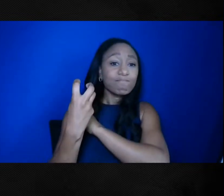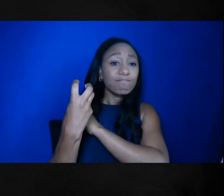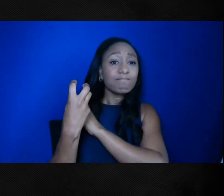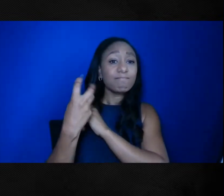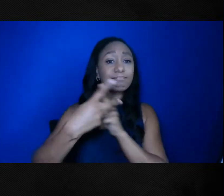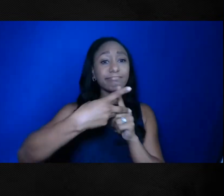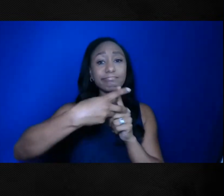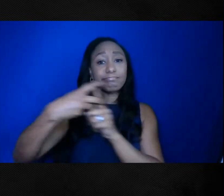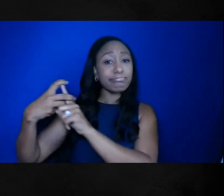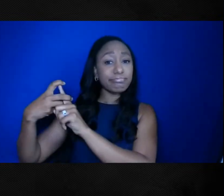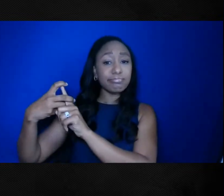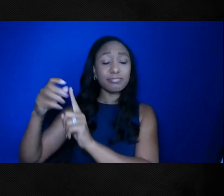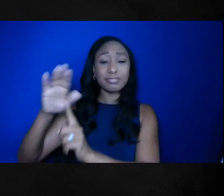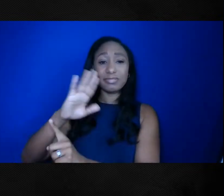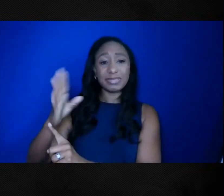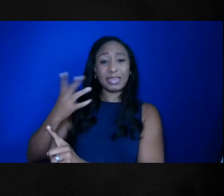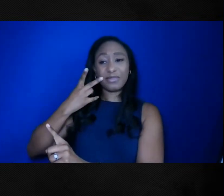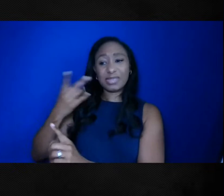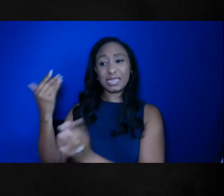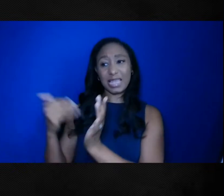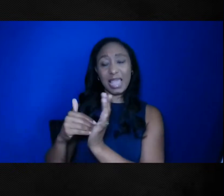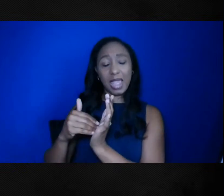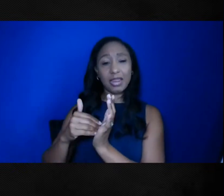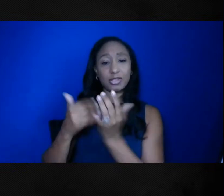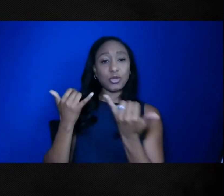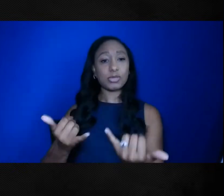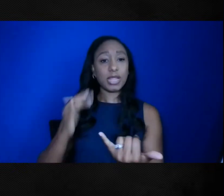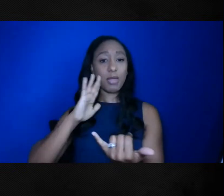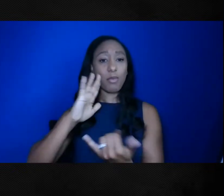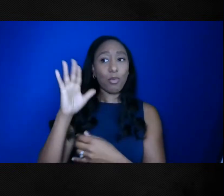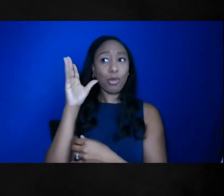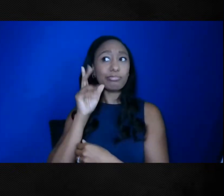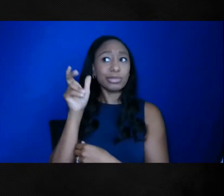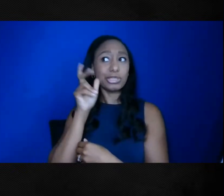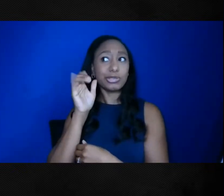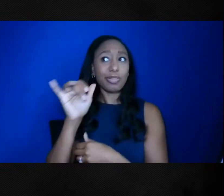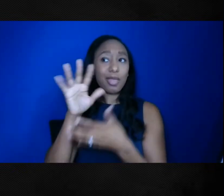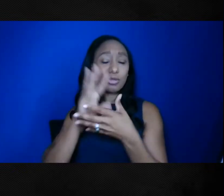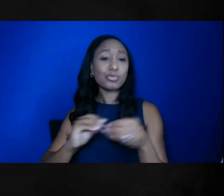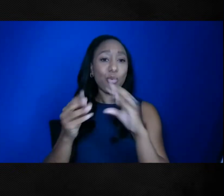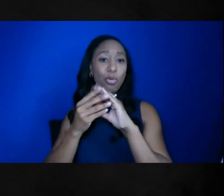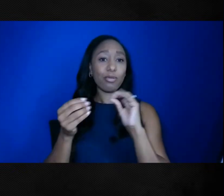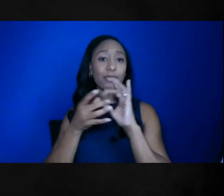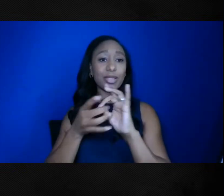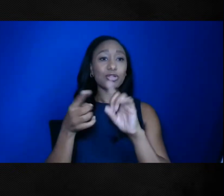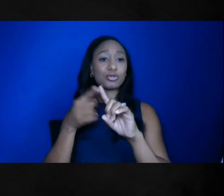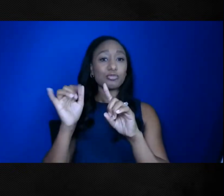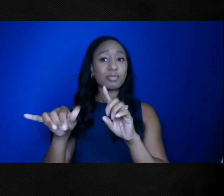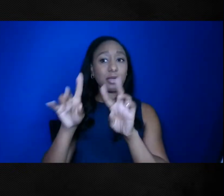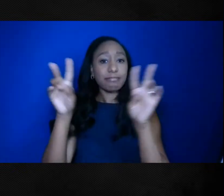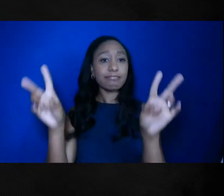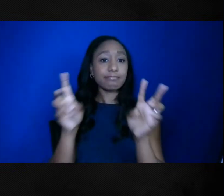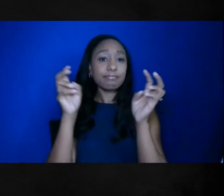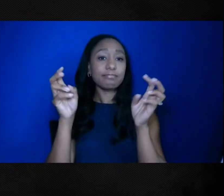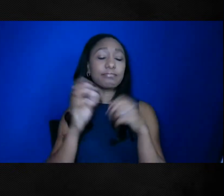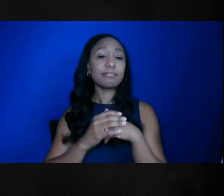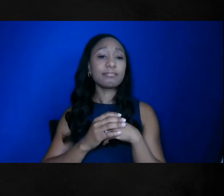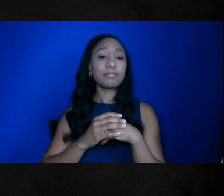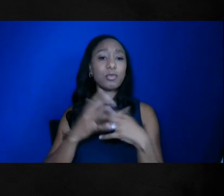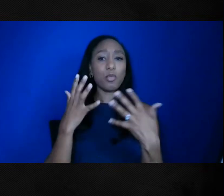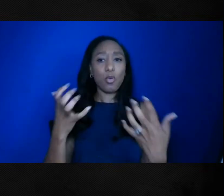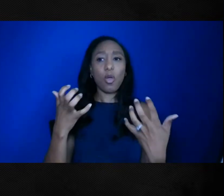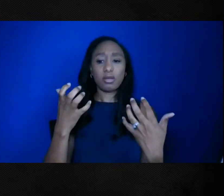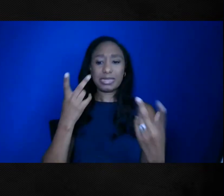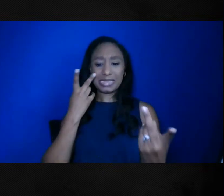one of the amazing stories about this reverse railroad. This generation of historians has a mission to uncover these